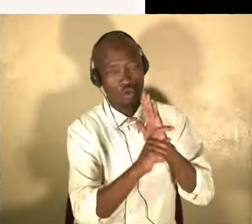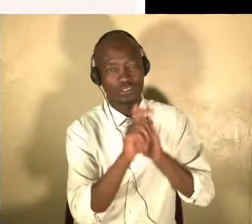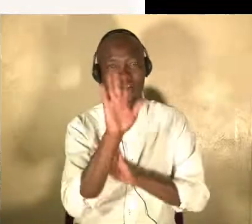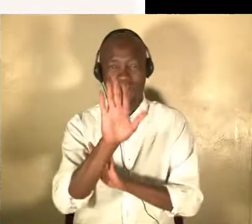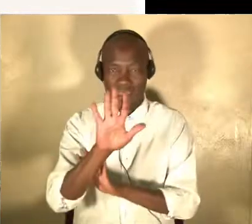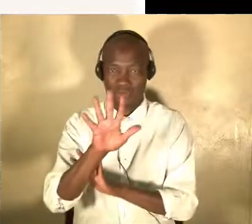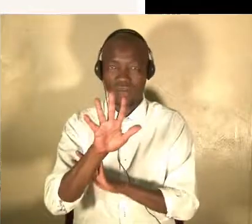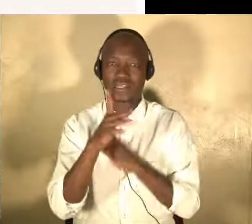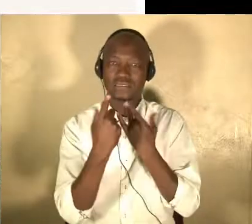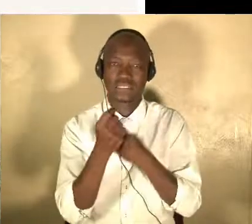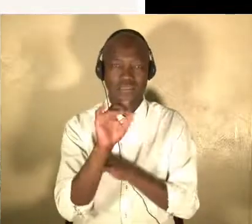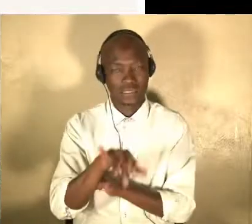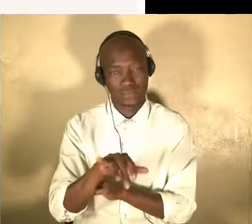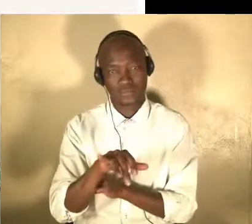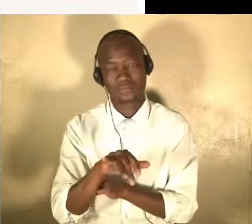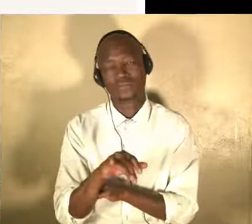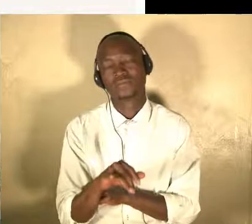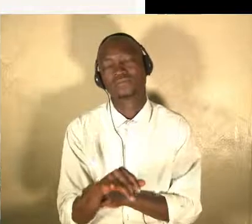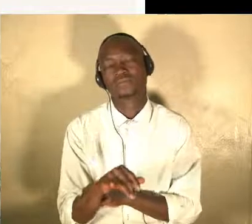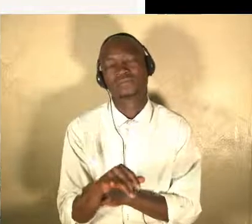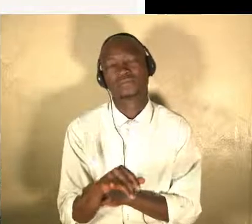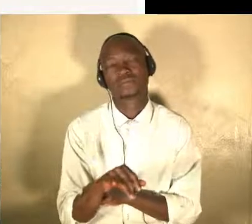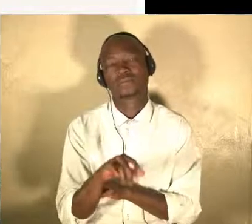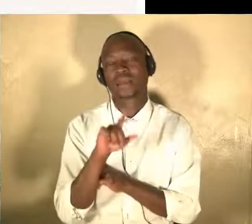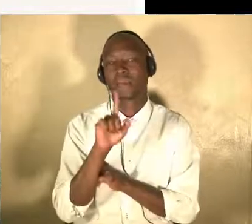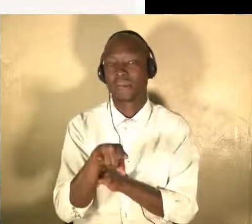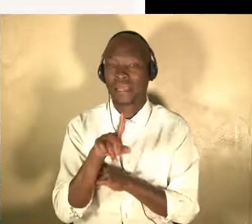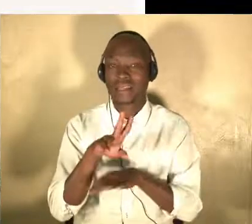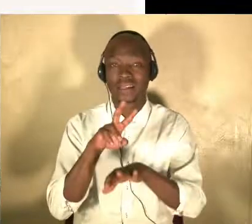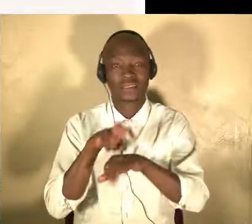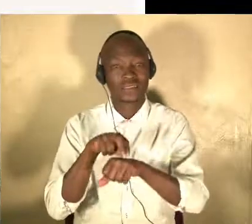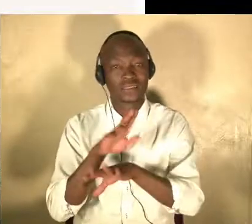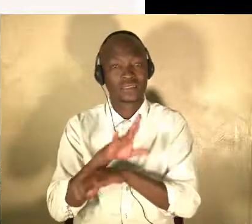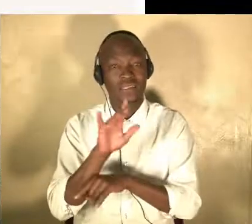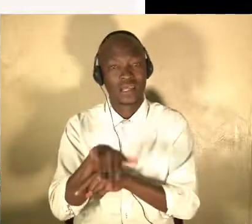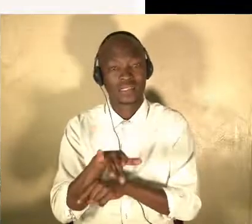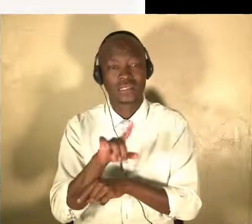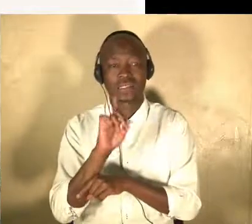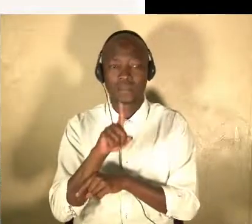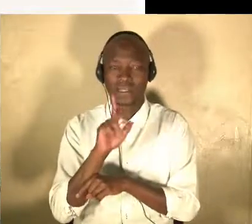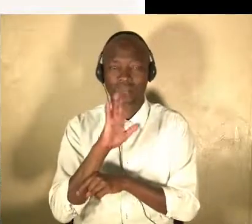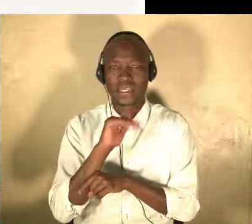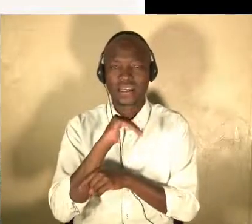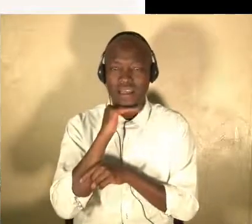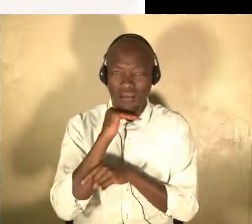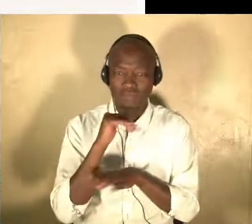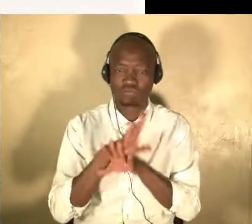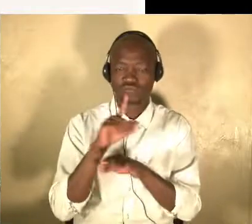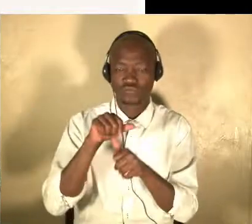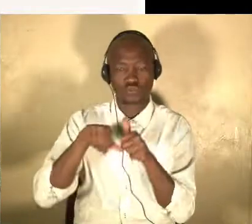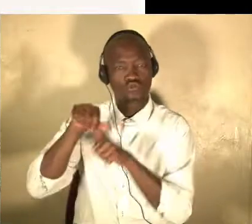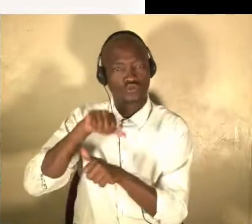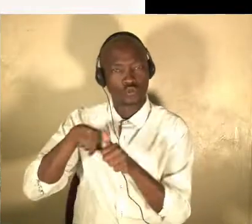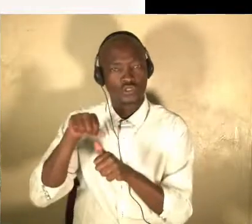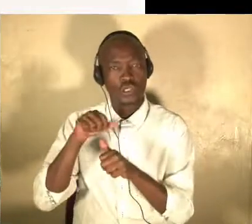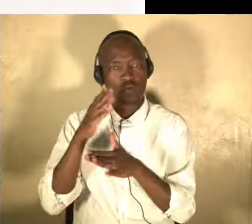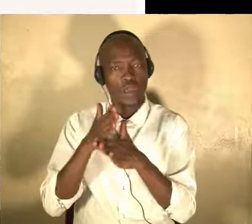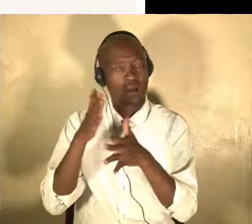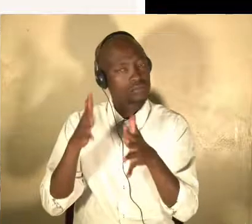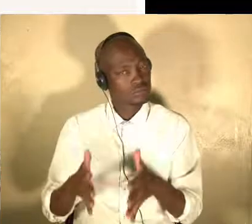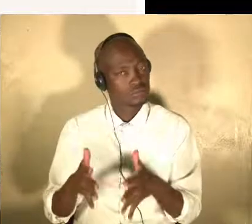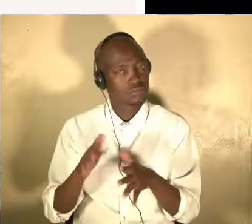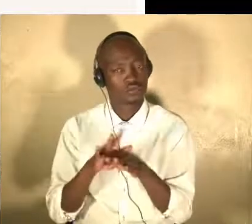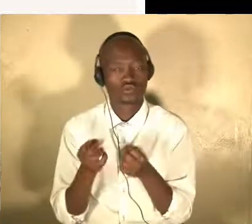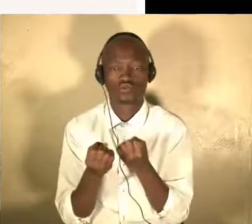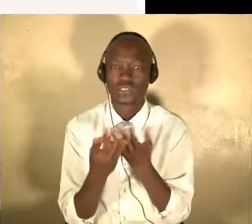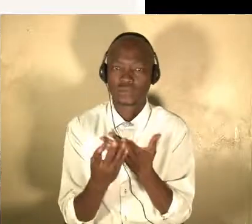that by requiring that there should be sufficient social workers to